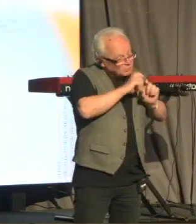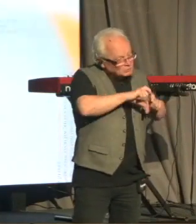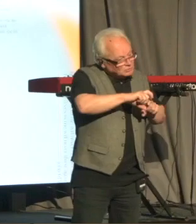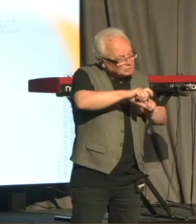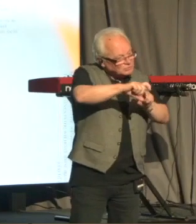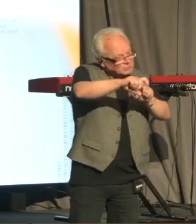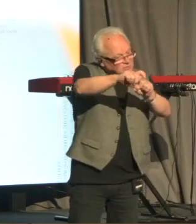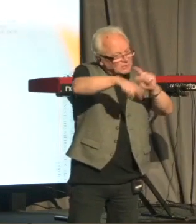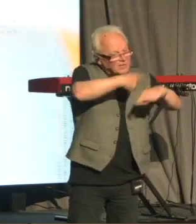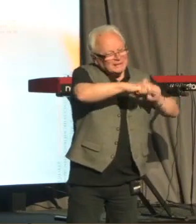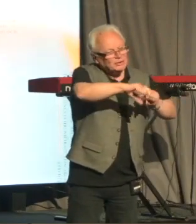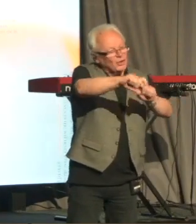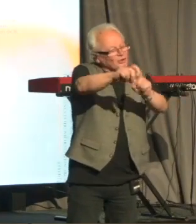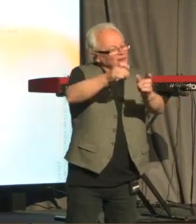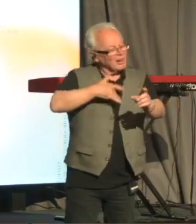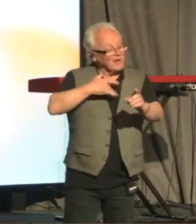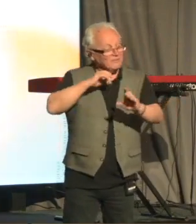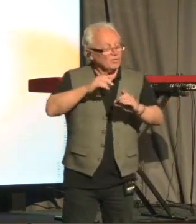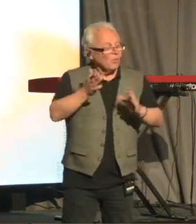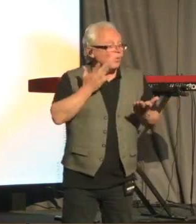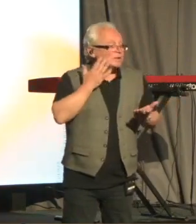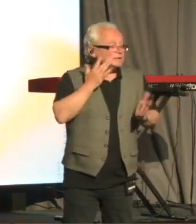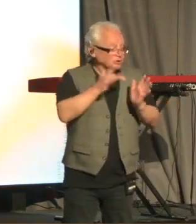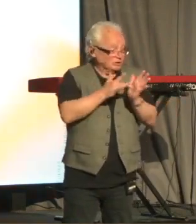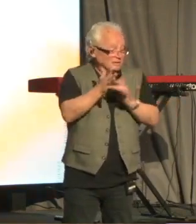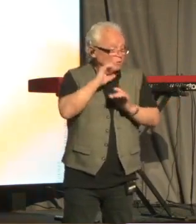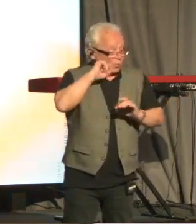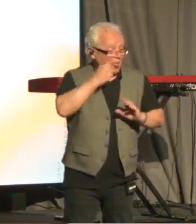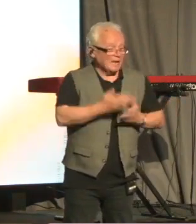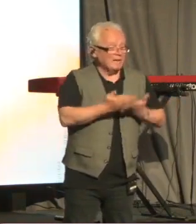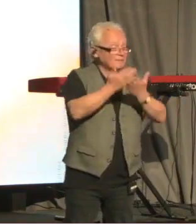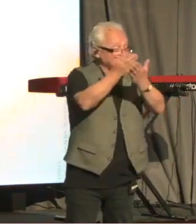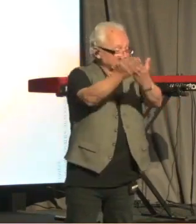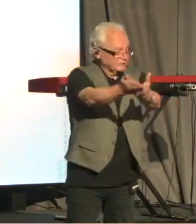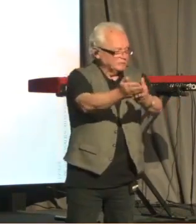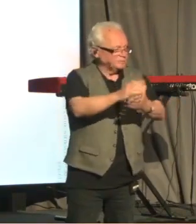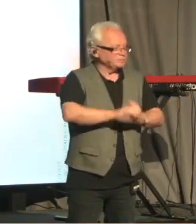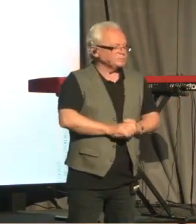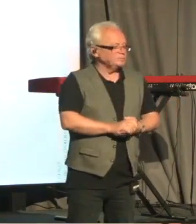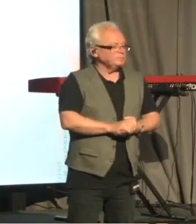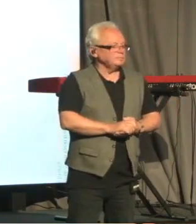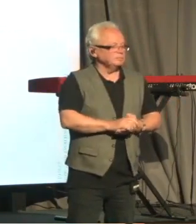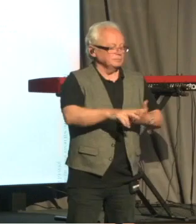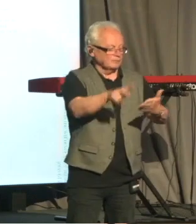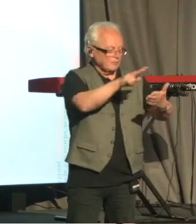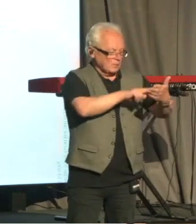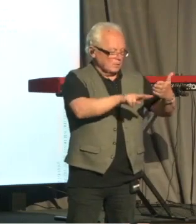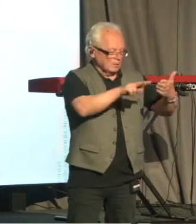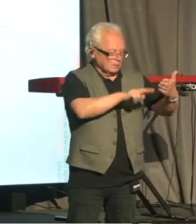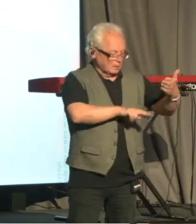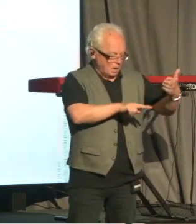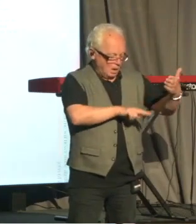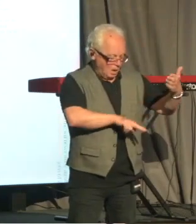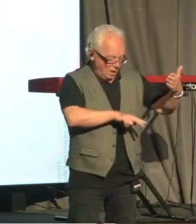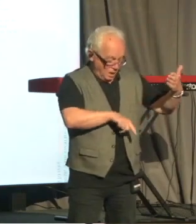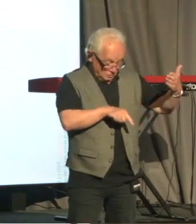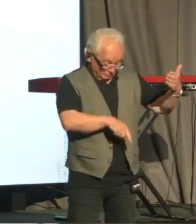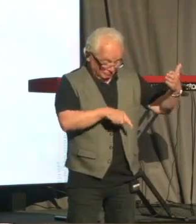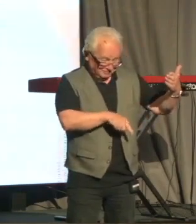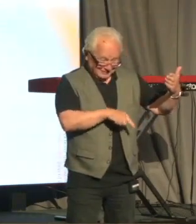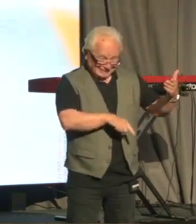will give to you. What's interesting to note here is later on down in this passage, we see that